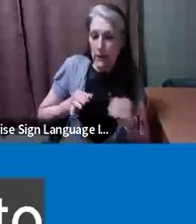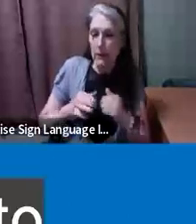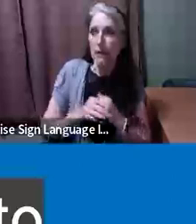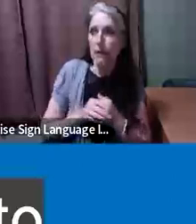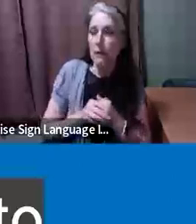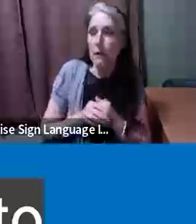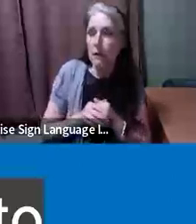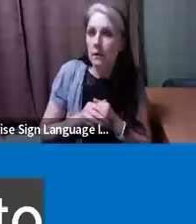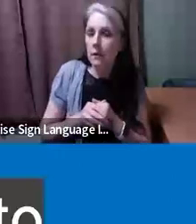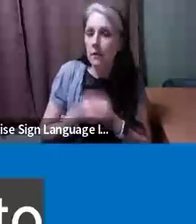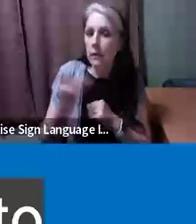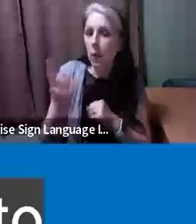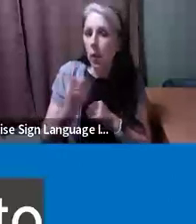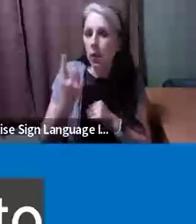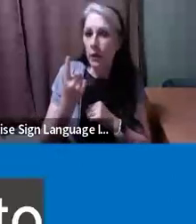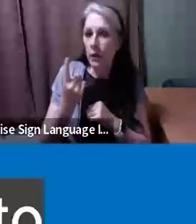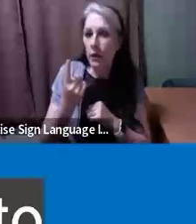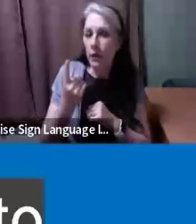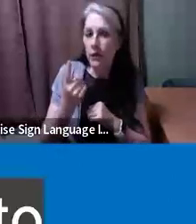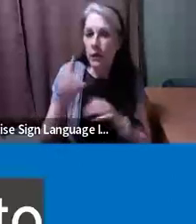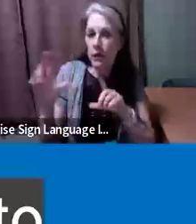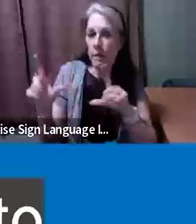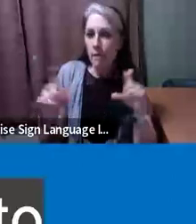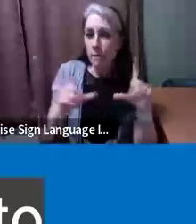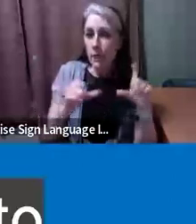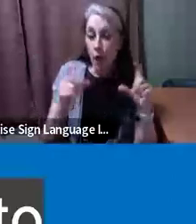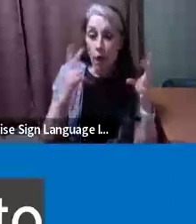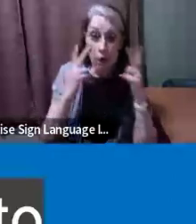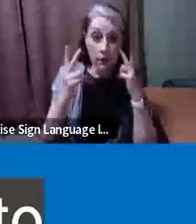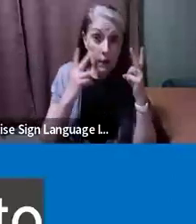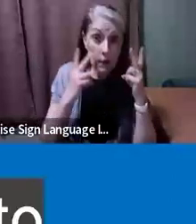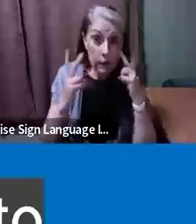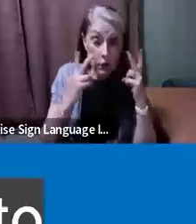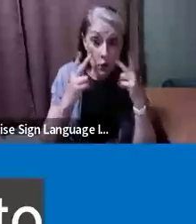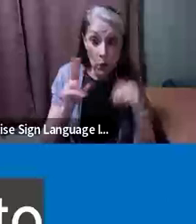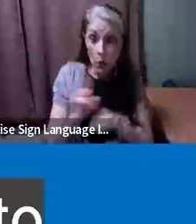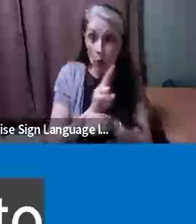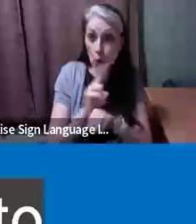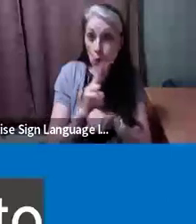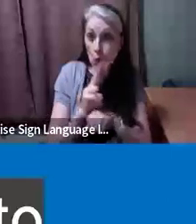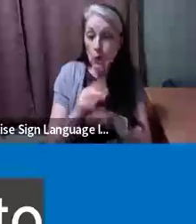only thing is, since photography is very visual, you know, just using